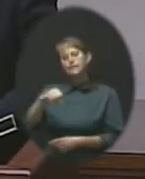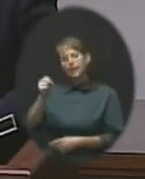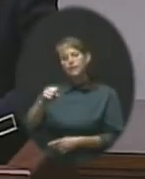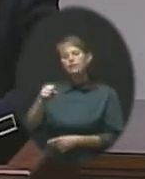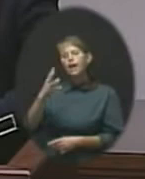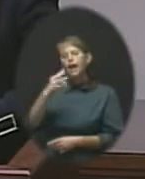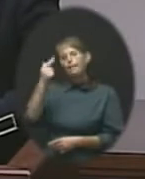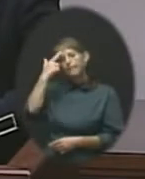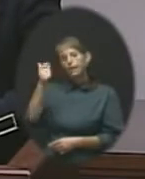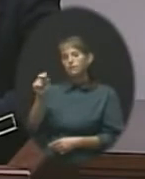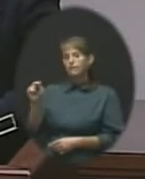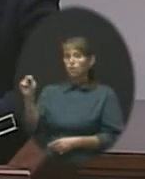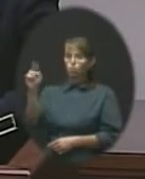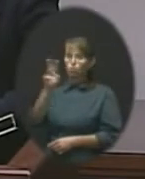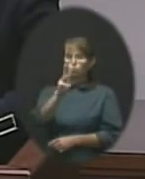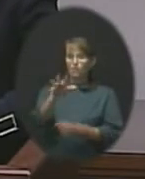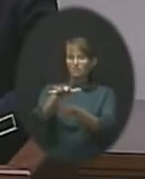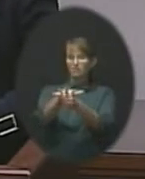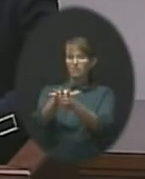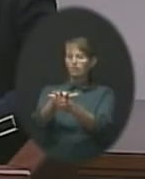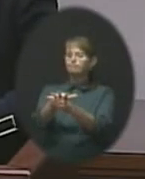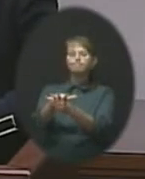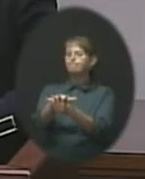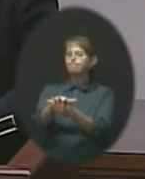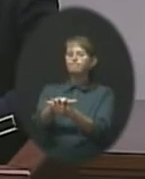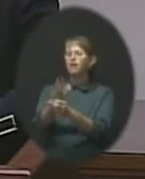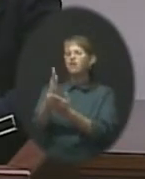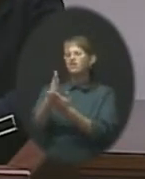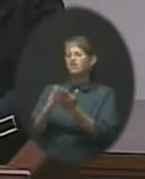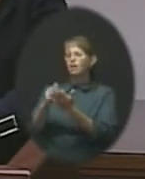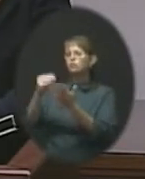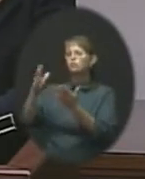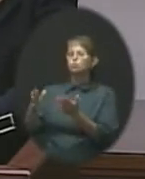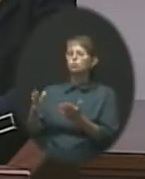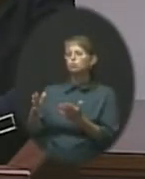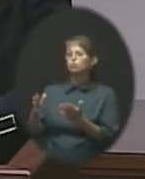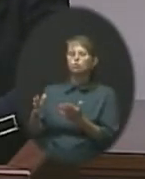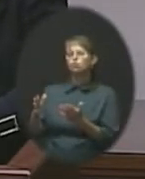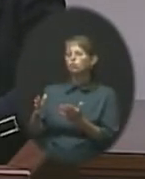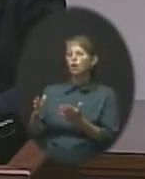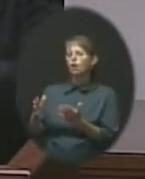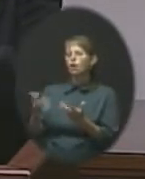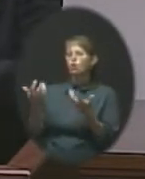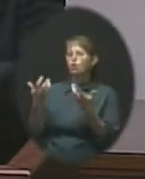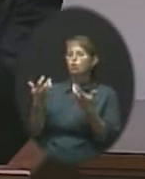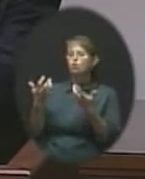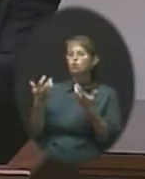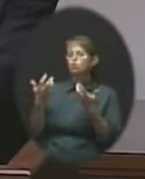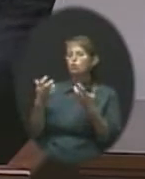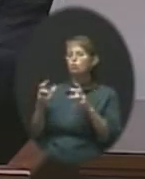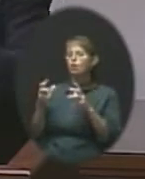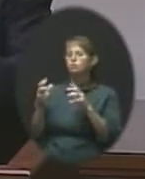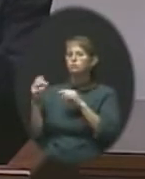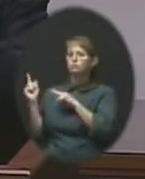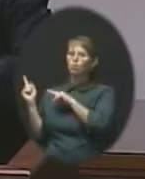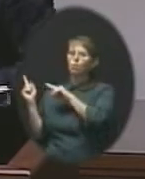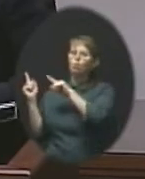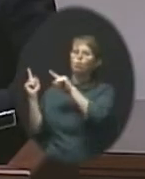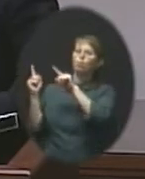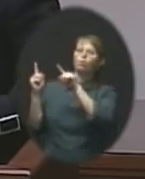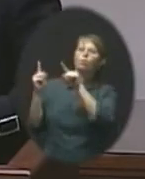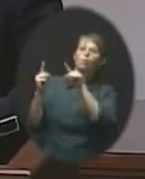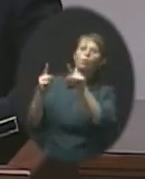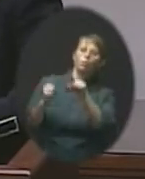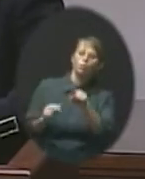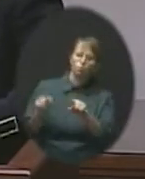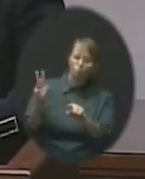location, it's not as attractive to some students to clear the district to the northwest. They have to get themselves